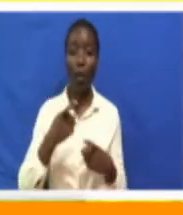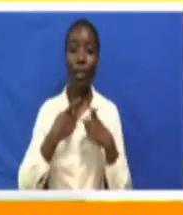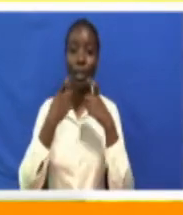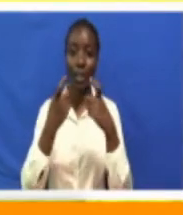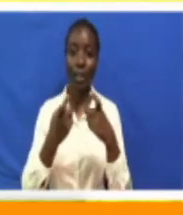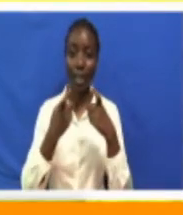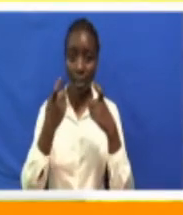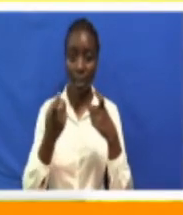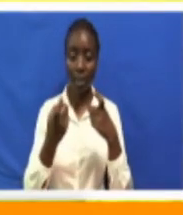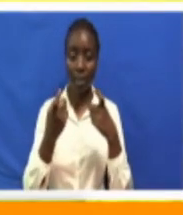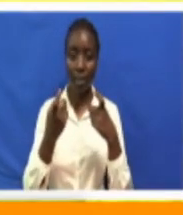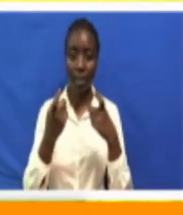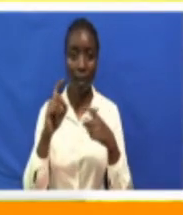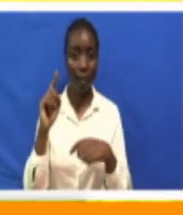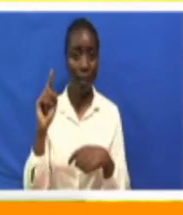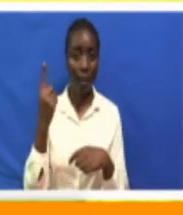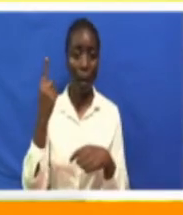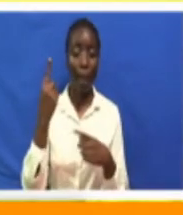foreign